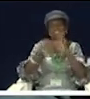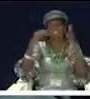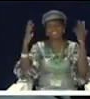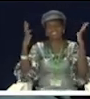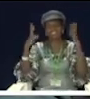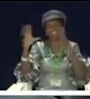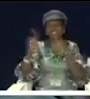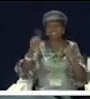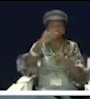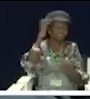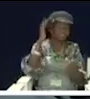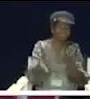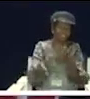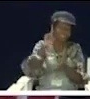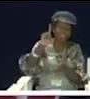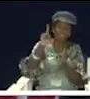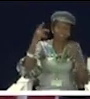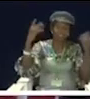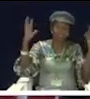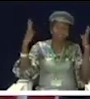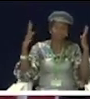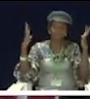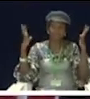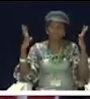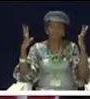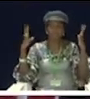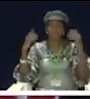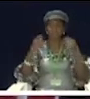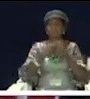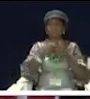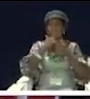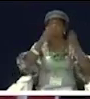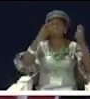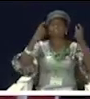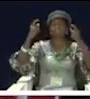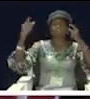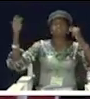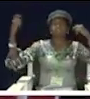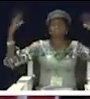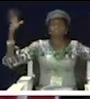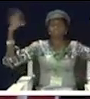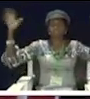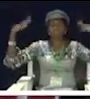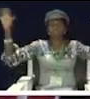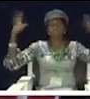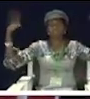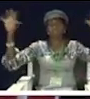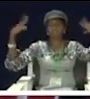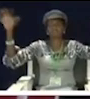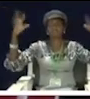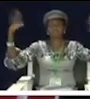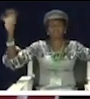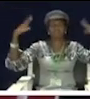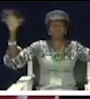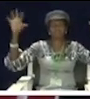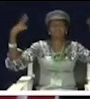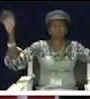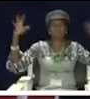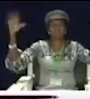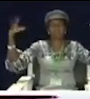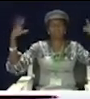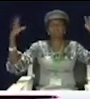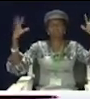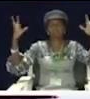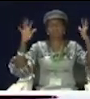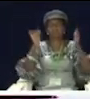Did you hear that one? Come on, give the Lord a big round of applause. I mean,